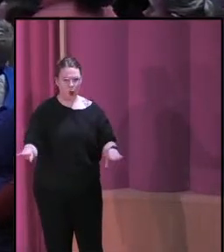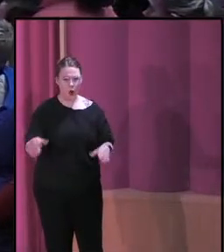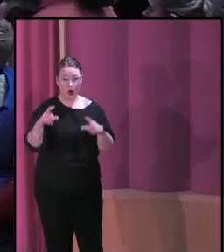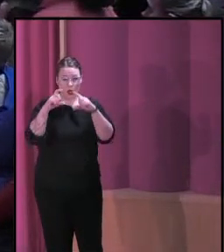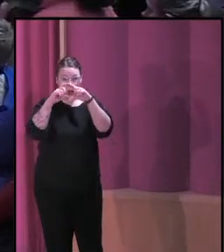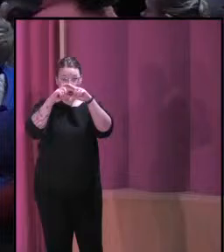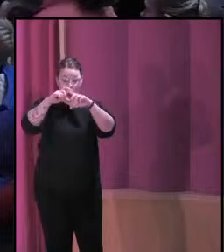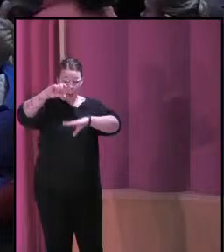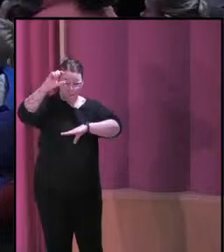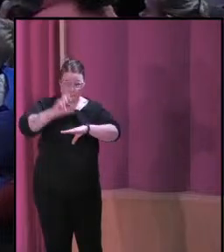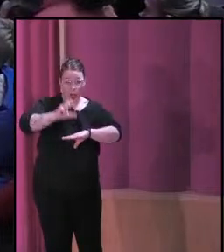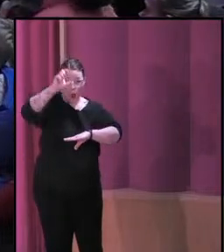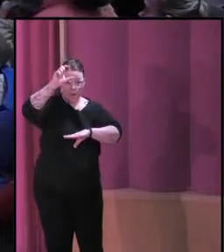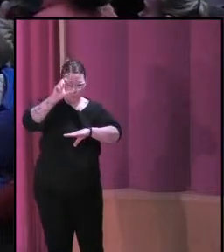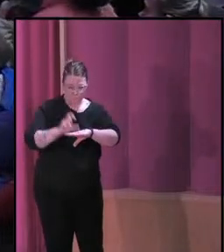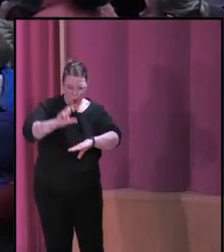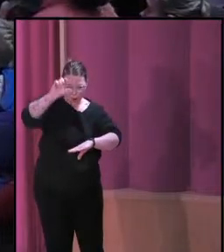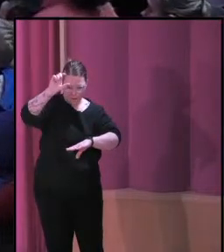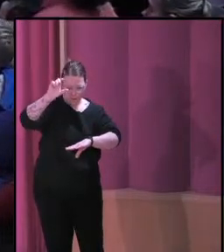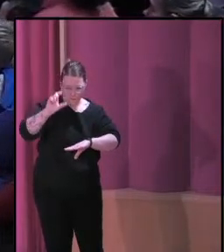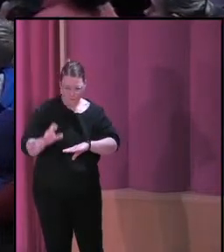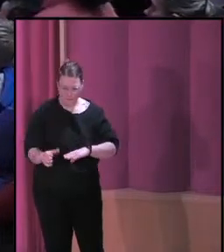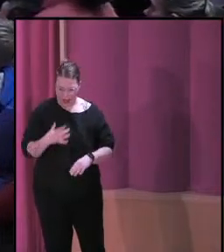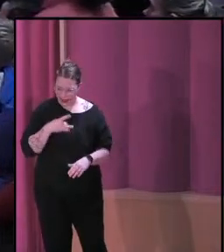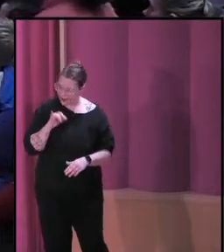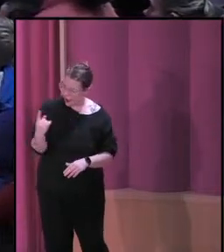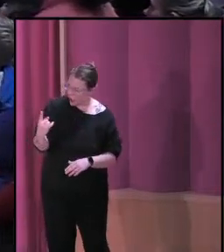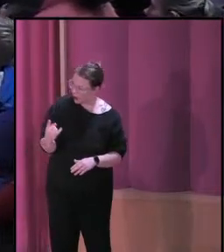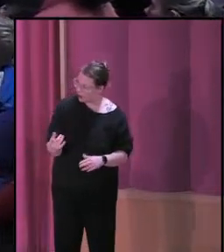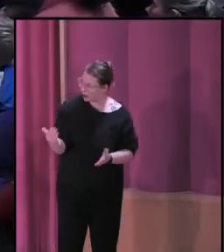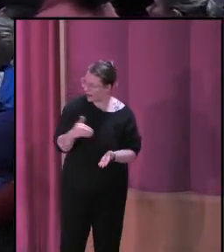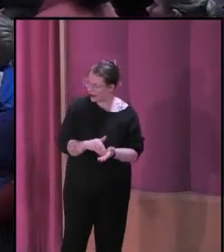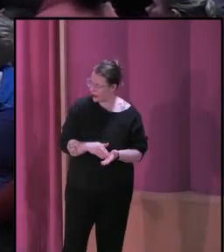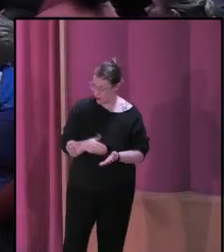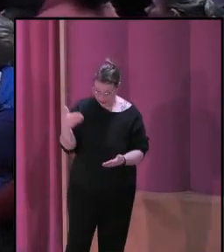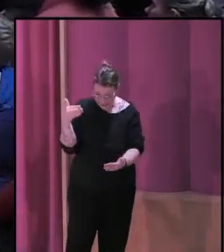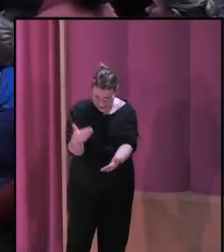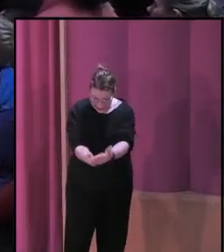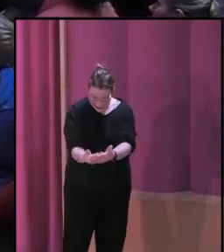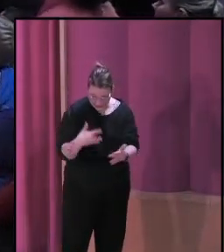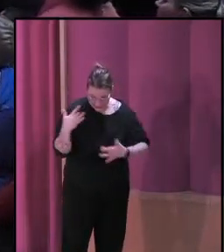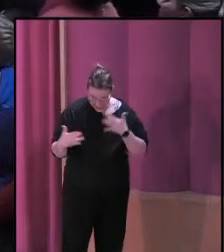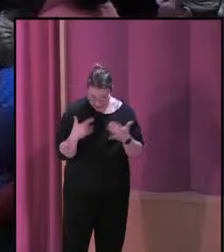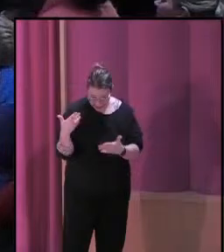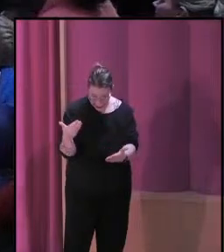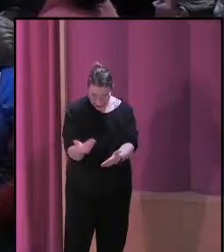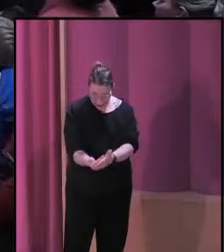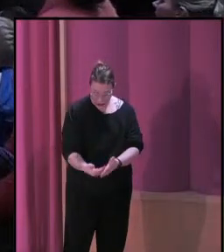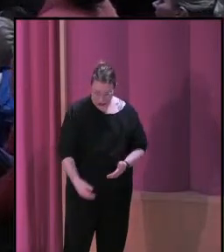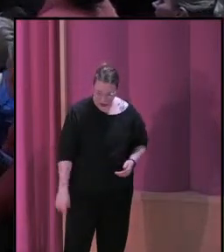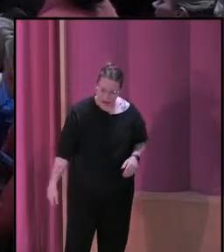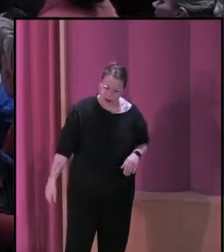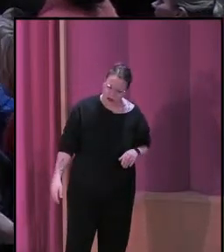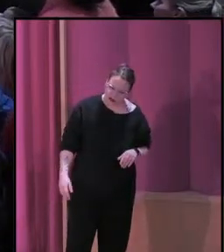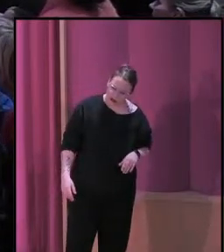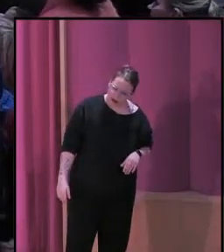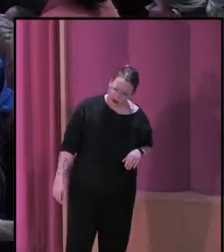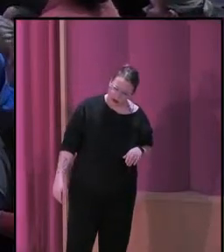You want to know if I can bounce the yo-yo on the stage? Like right there in front of you where it's really exciting?